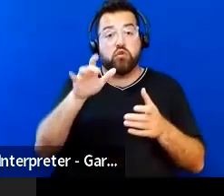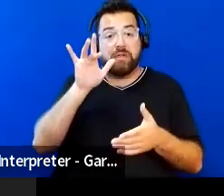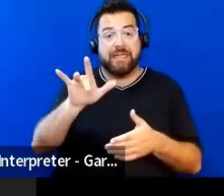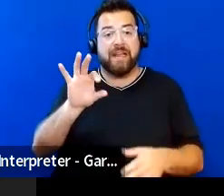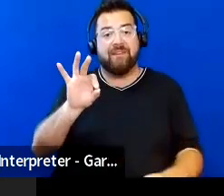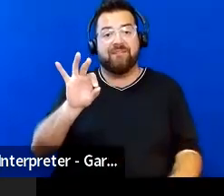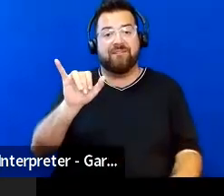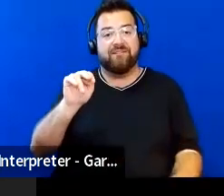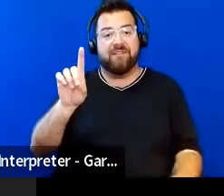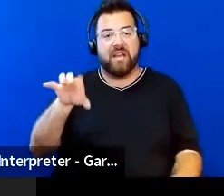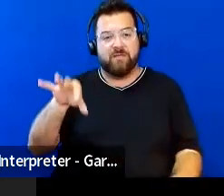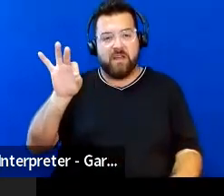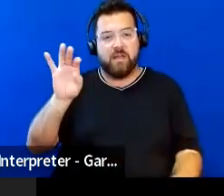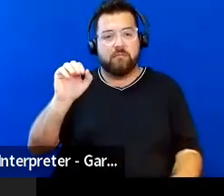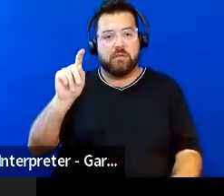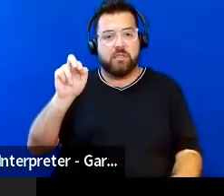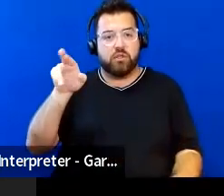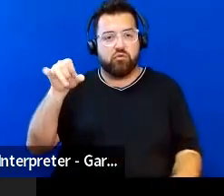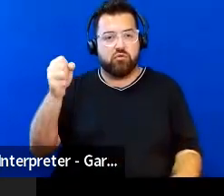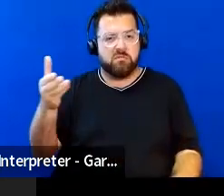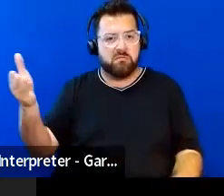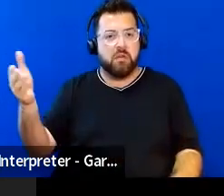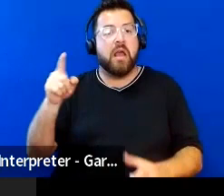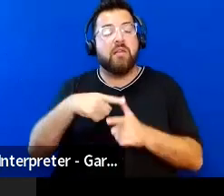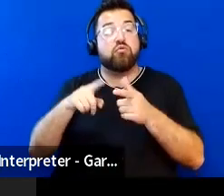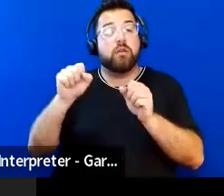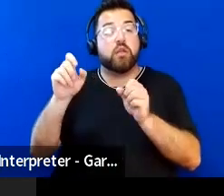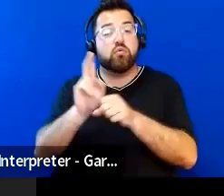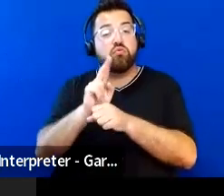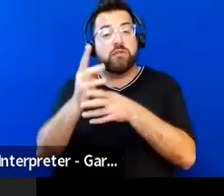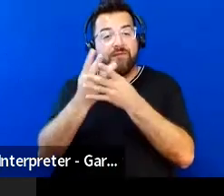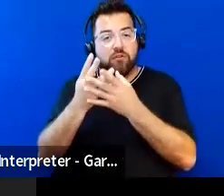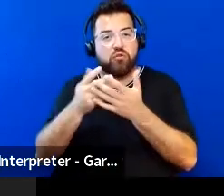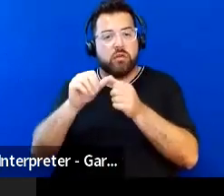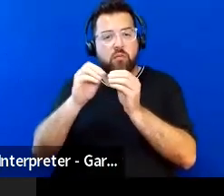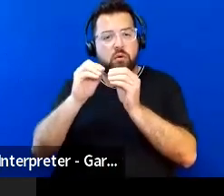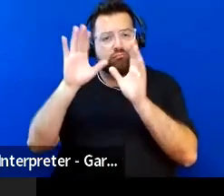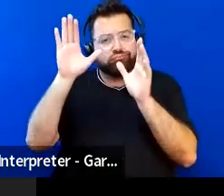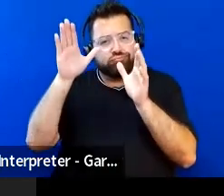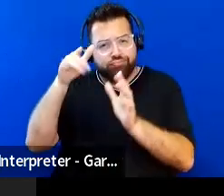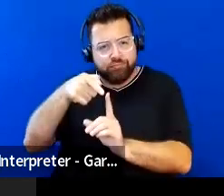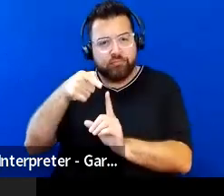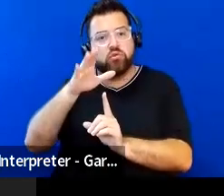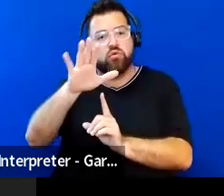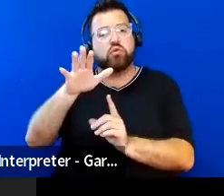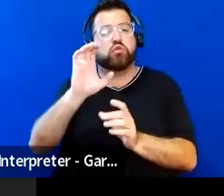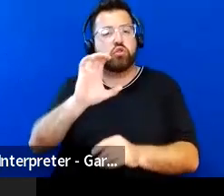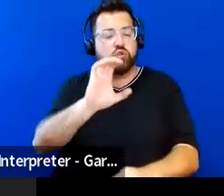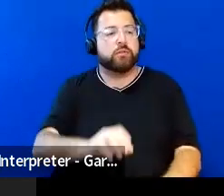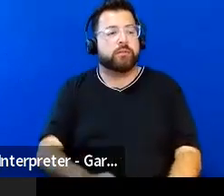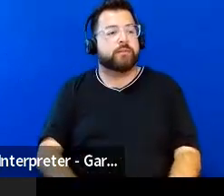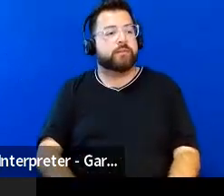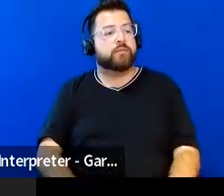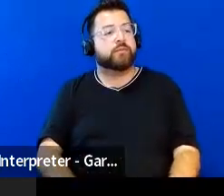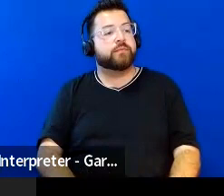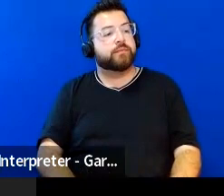materials, and then you can use the filters to narrow down your search. And so for